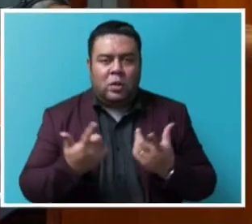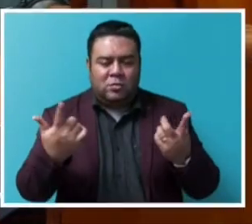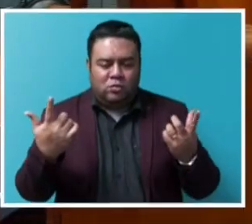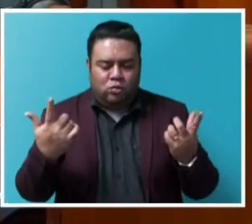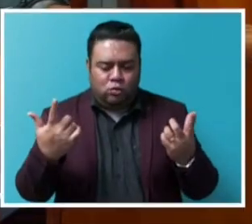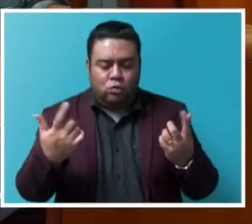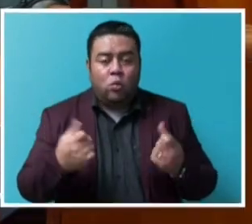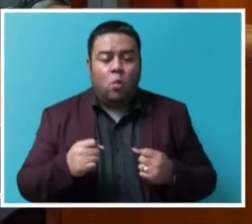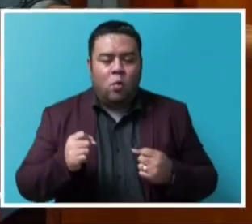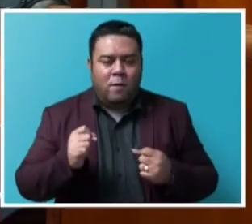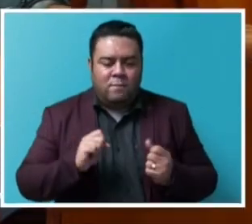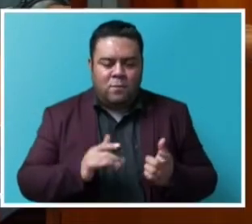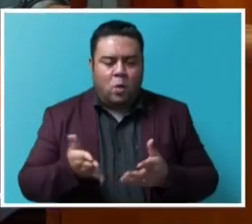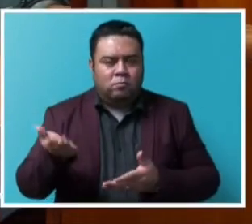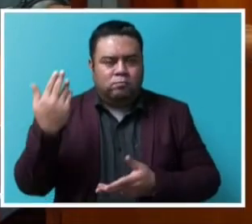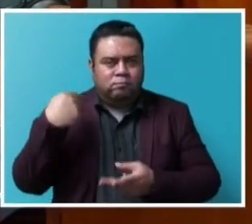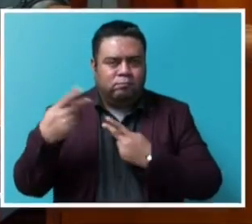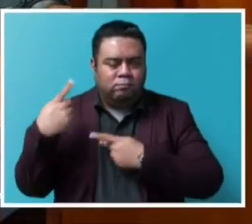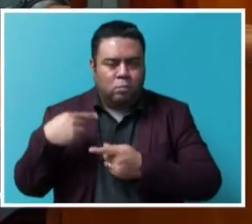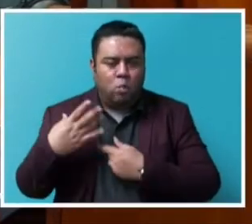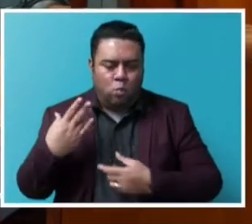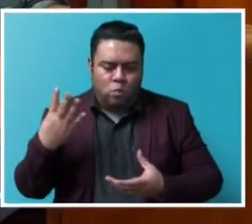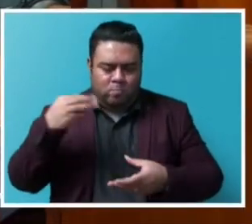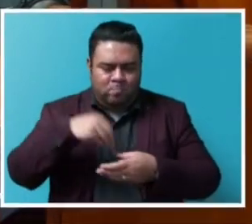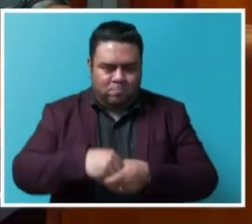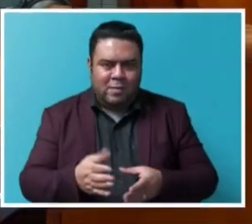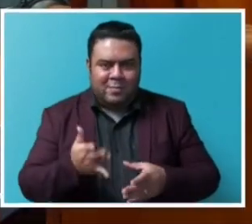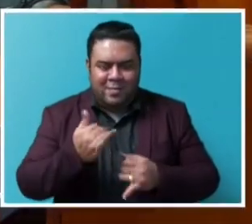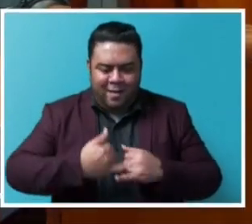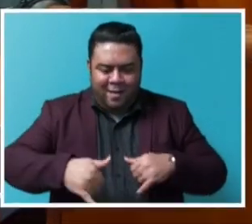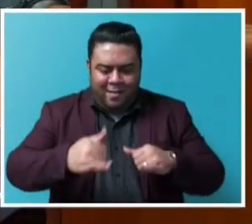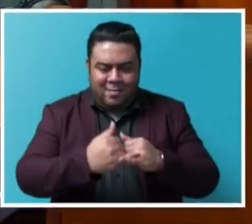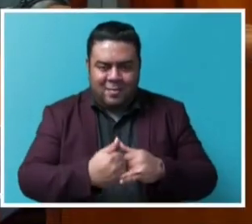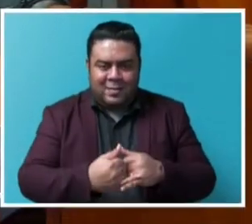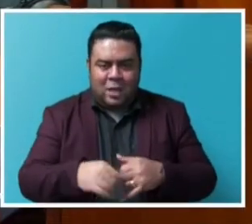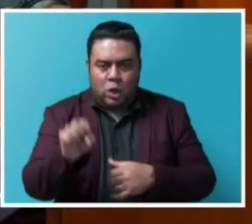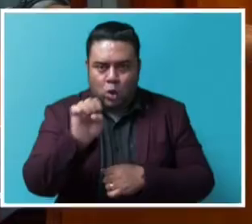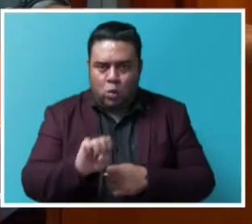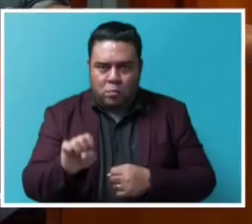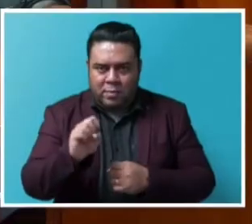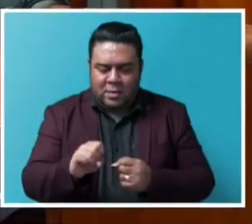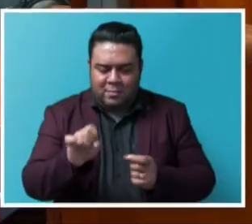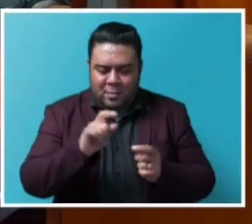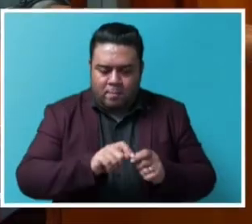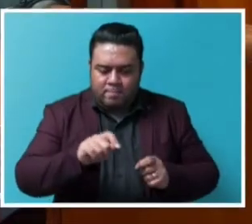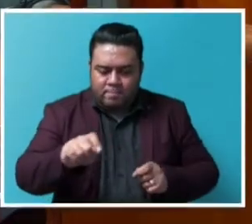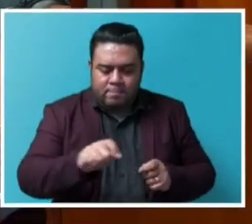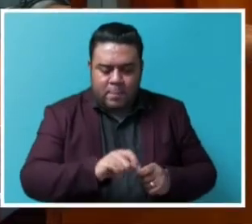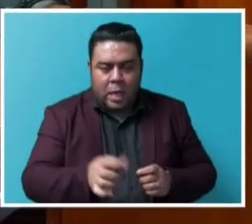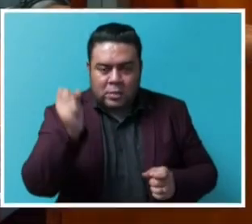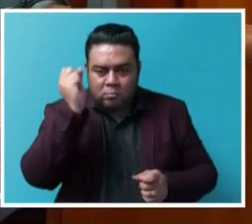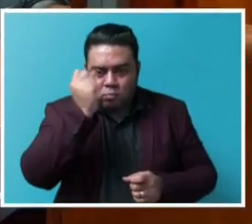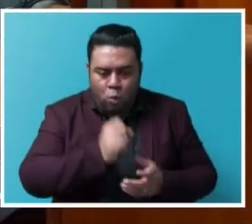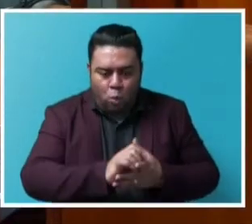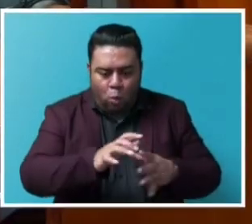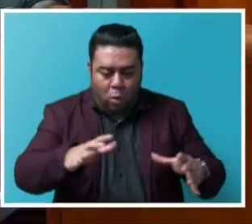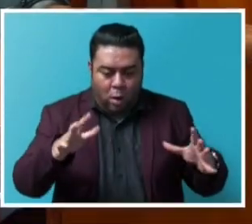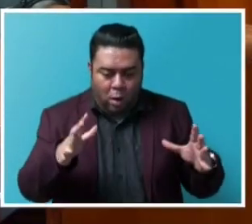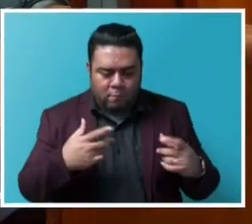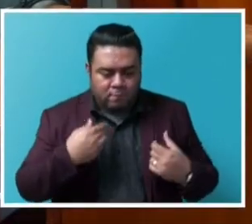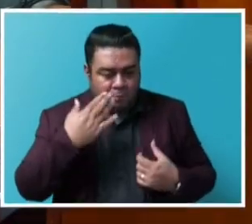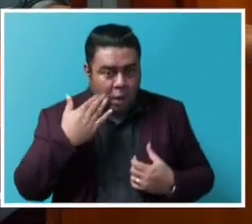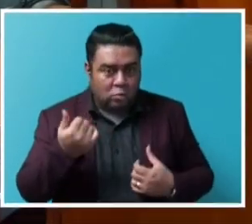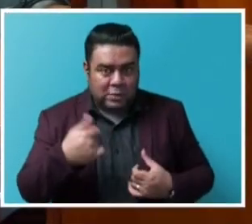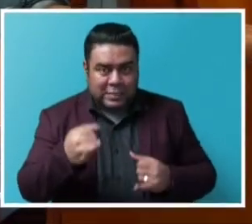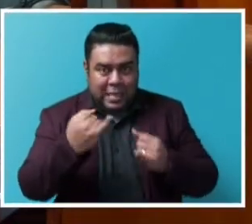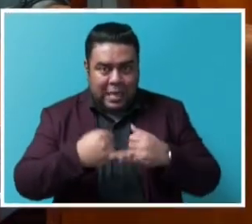forefathers who settled these islands, the European navigators, explorers, and discoverers who found these islands